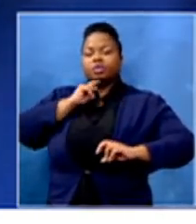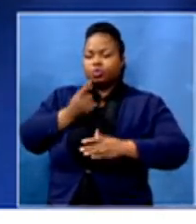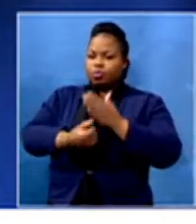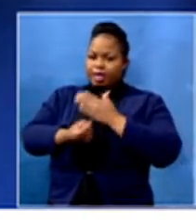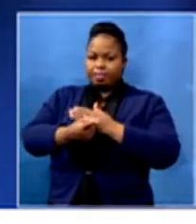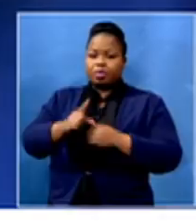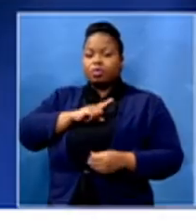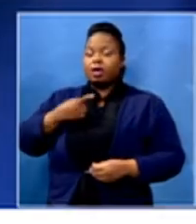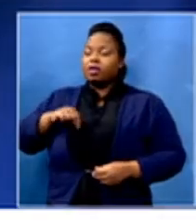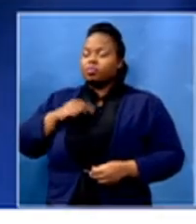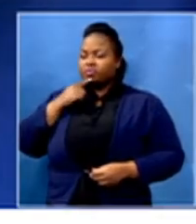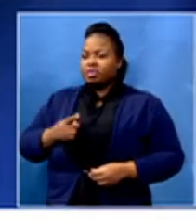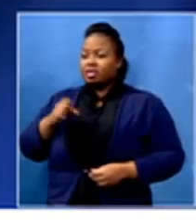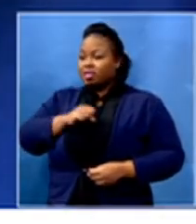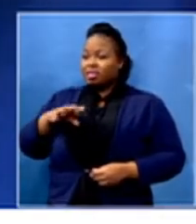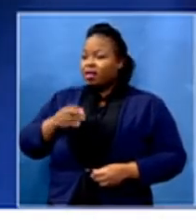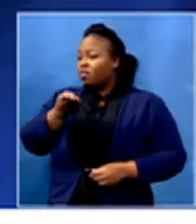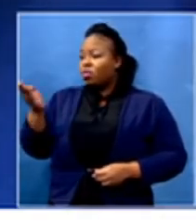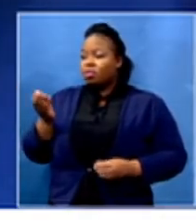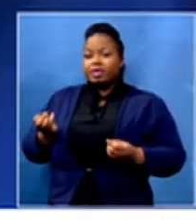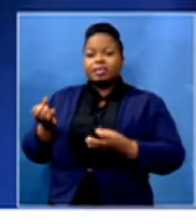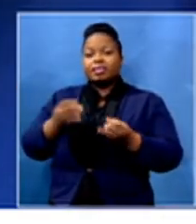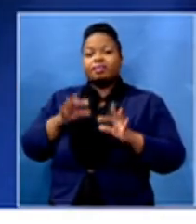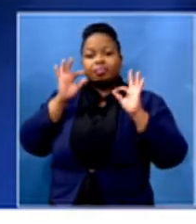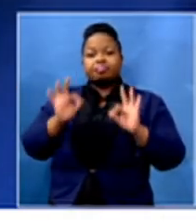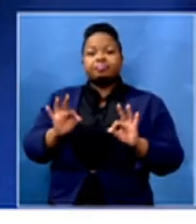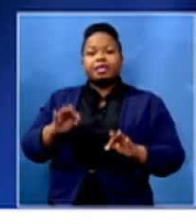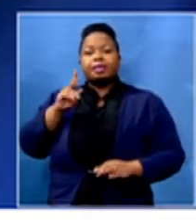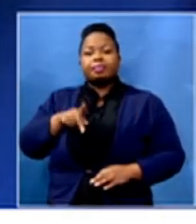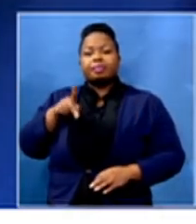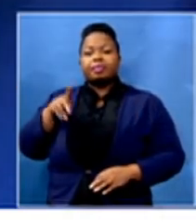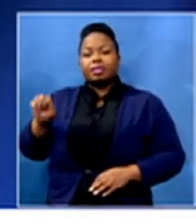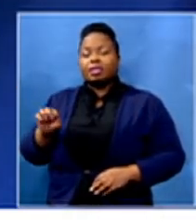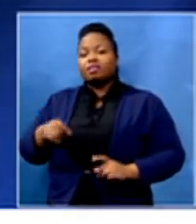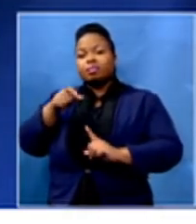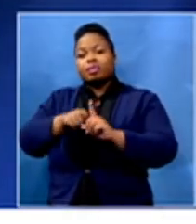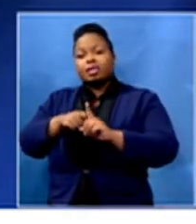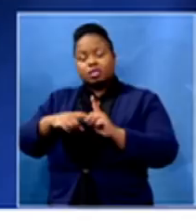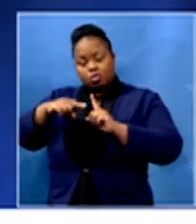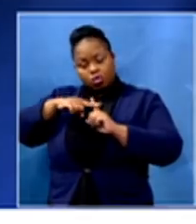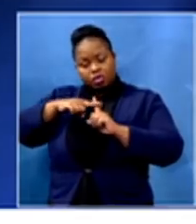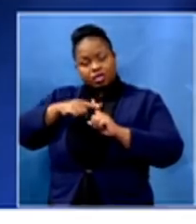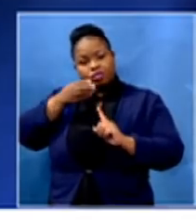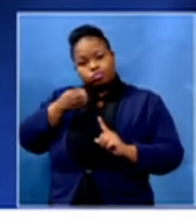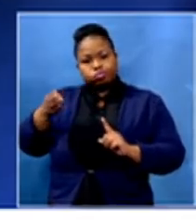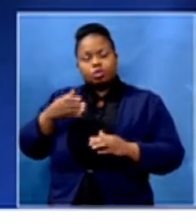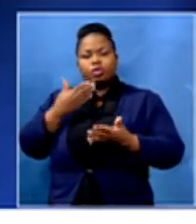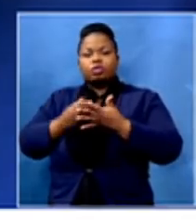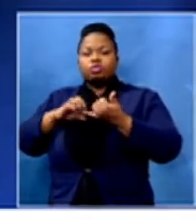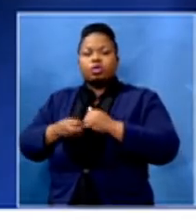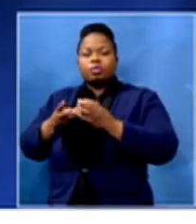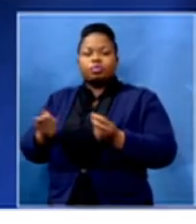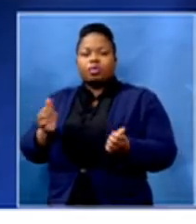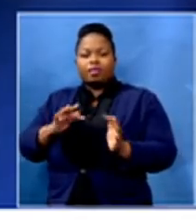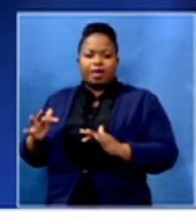must be given proper protections, PPEs, to be able to work. And if there's anyone who is positive, there are protocols of how to deal with them. And in